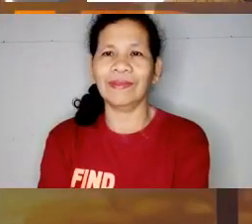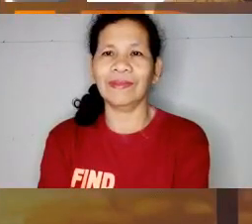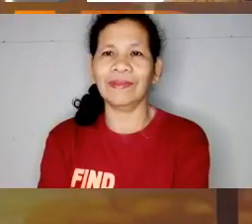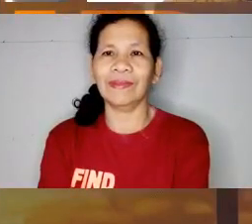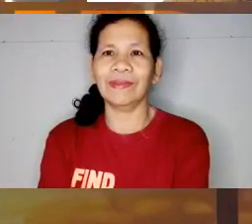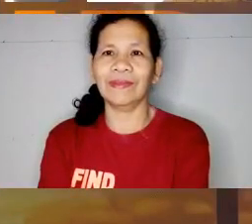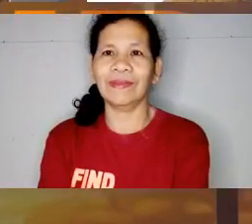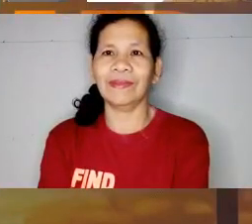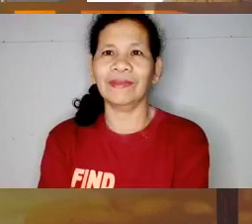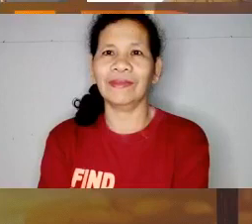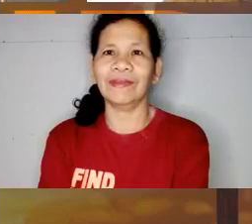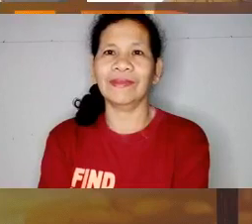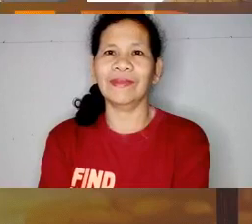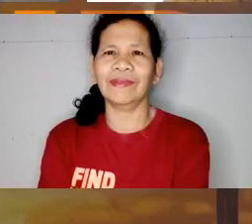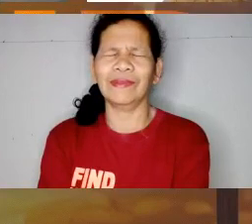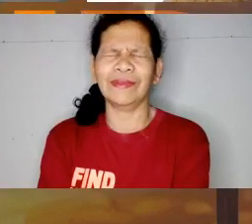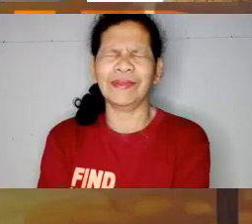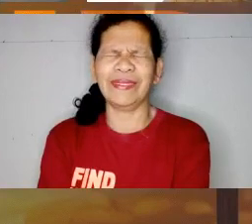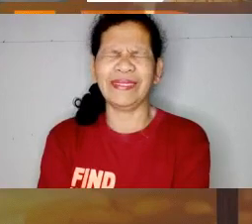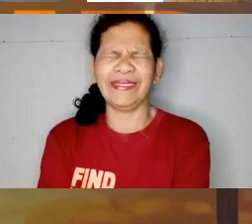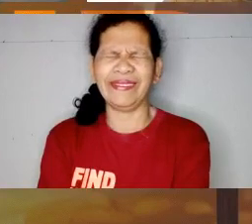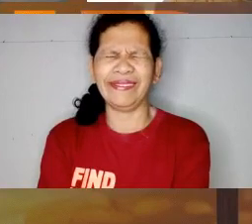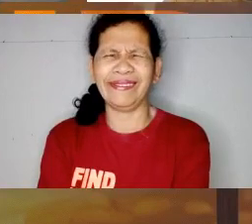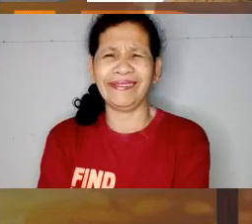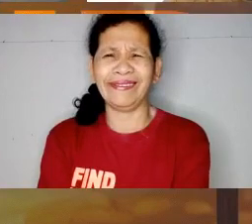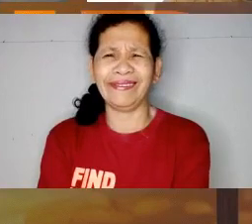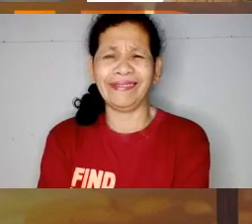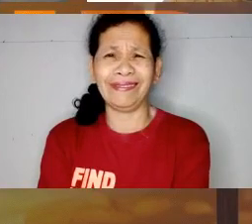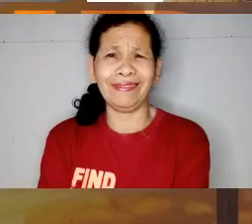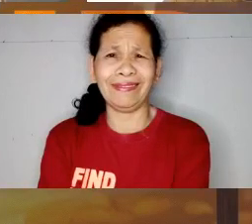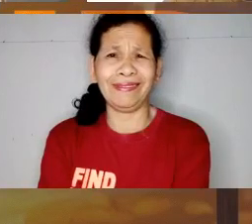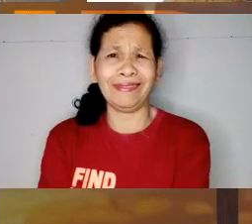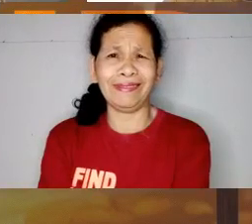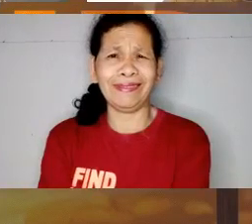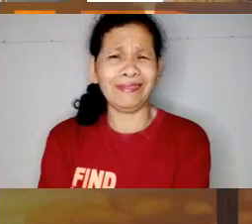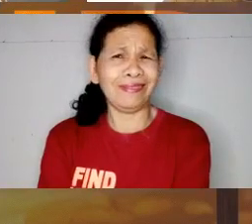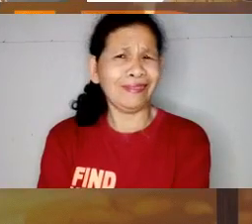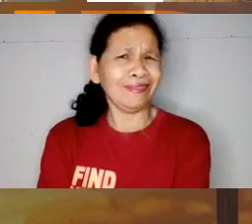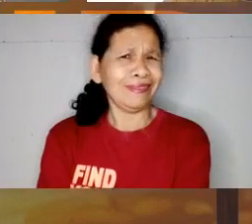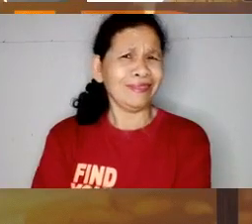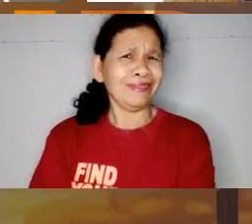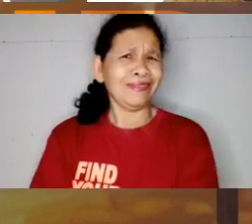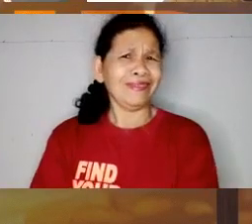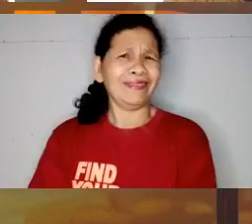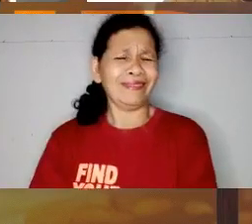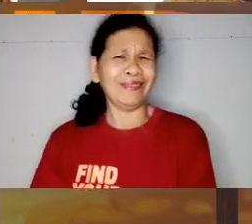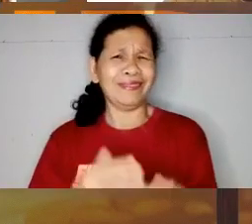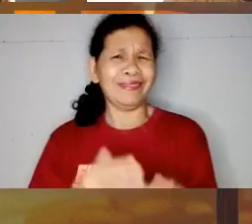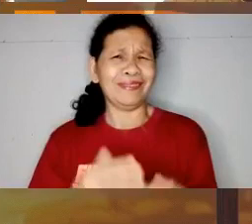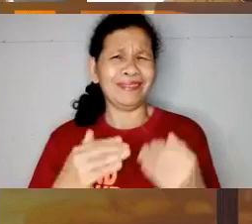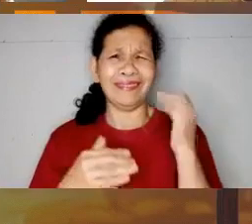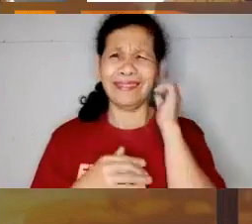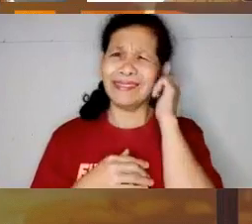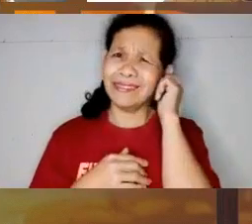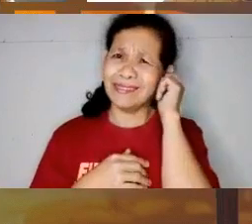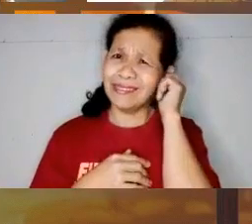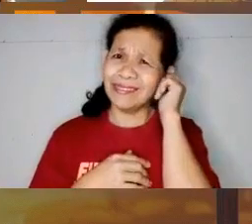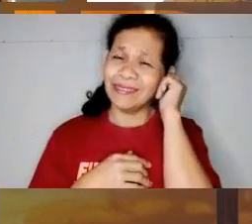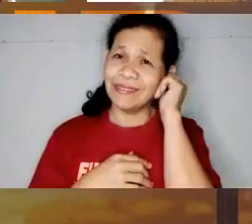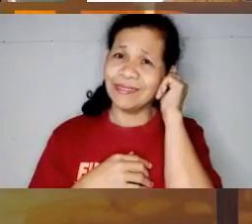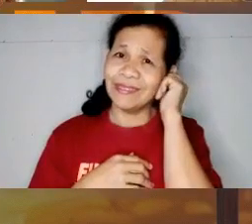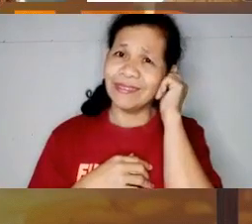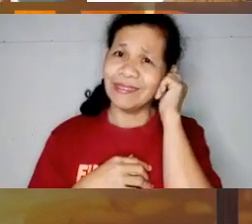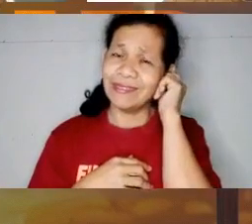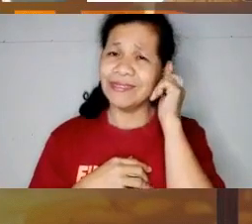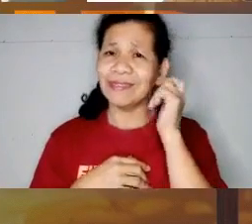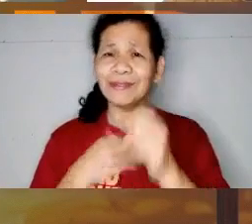Okay, thank you so much, sir, sa iyong napakagandang mensahe niya, iyong